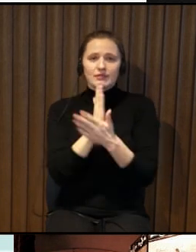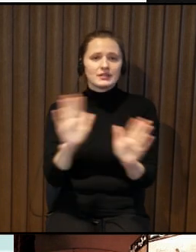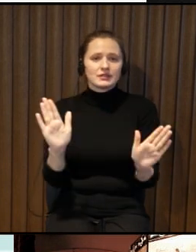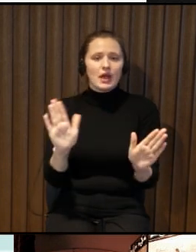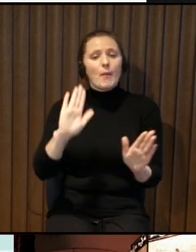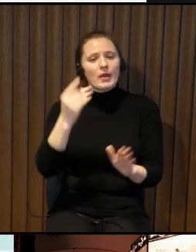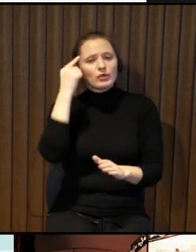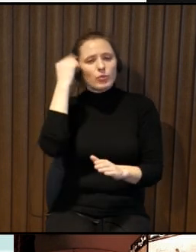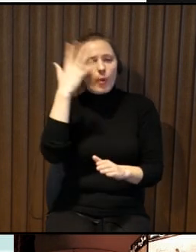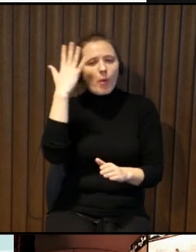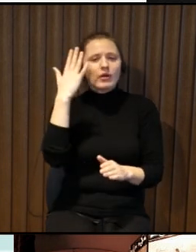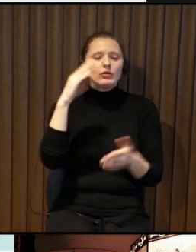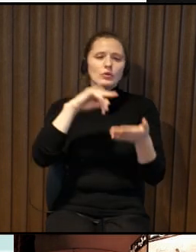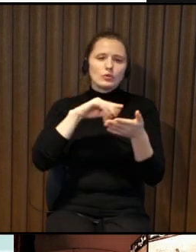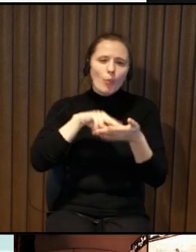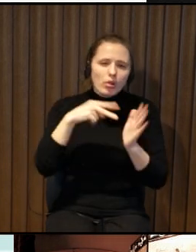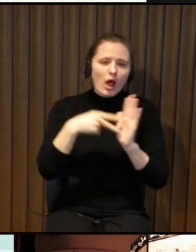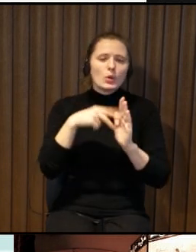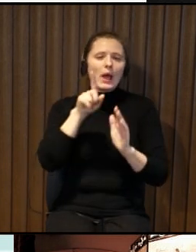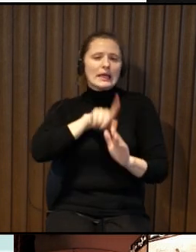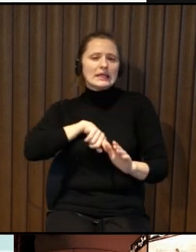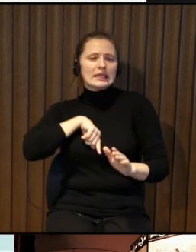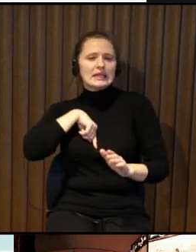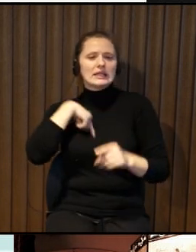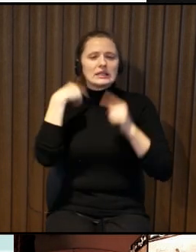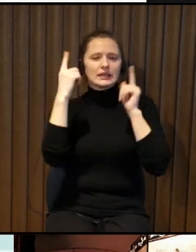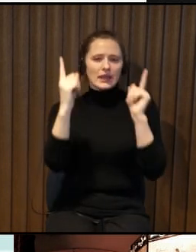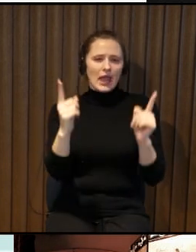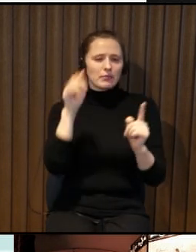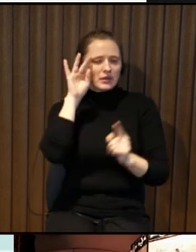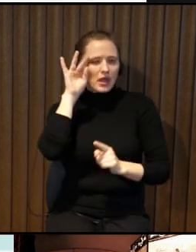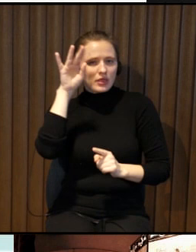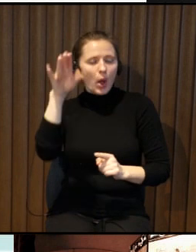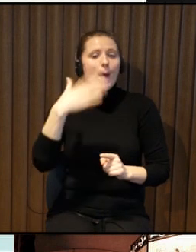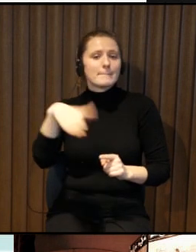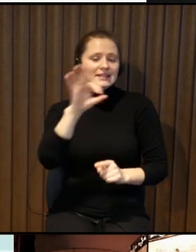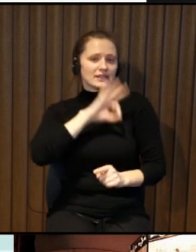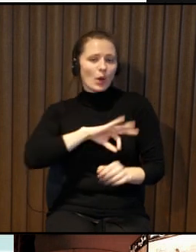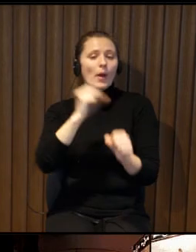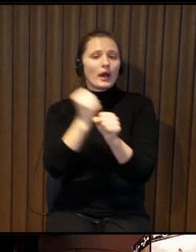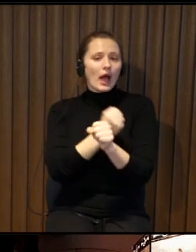money in the medium and long term. And ultimately, our system will have a much longer life.